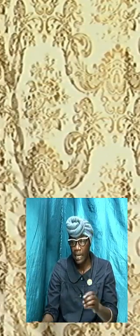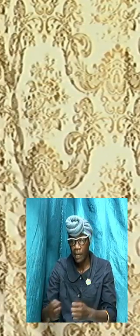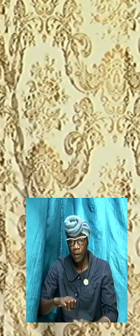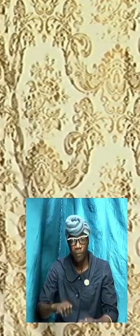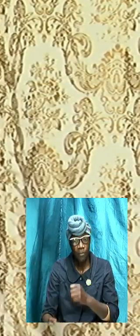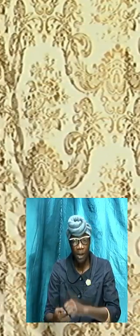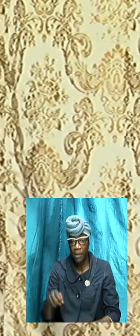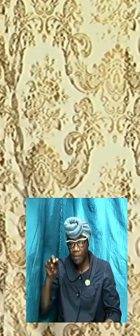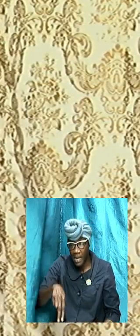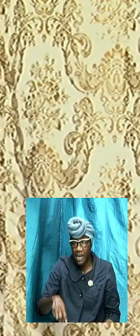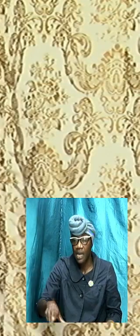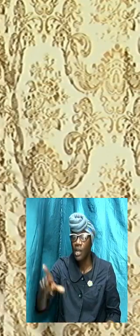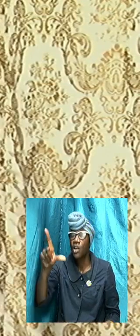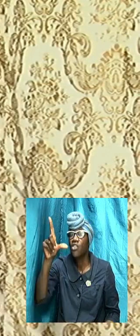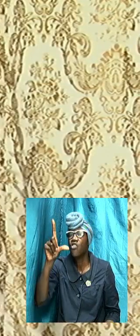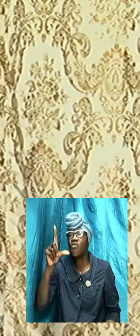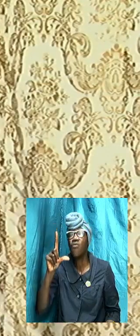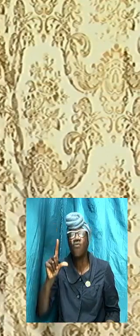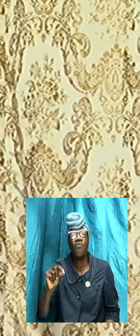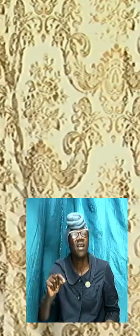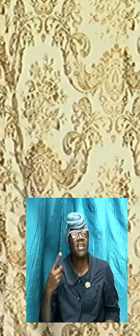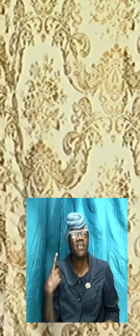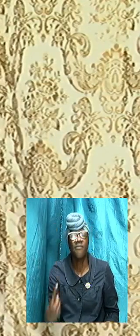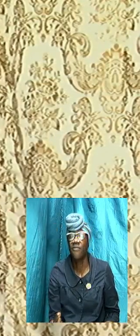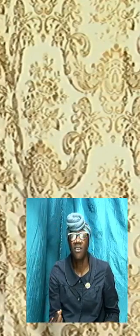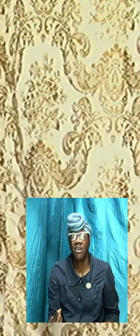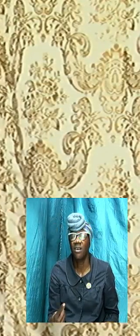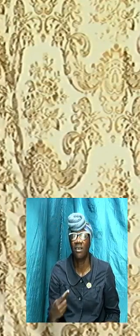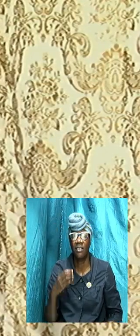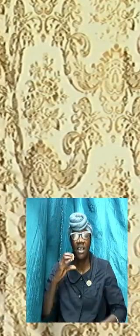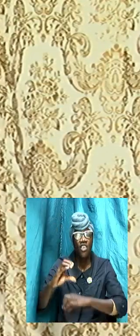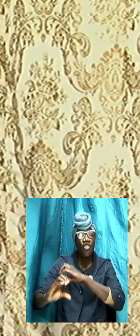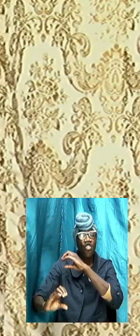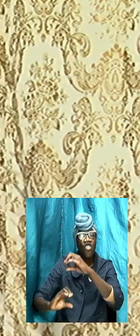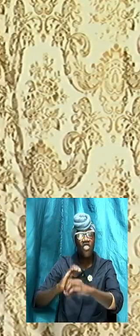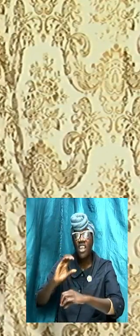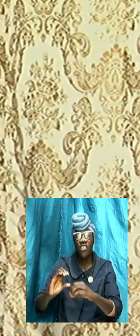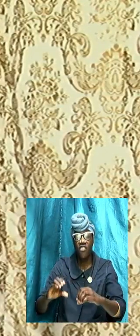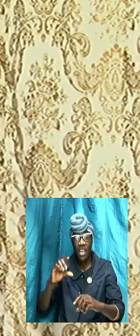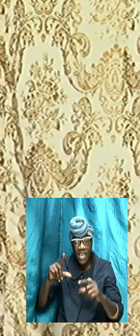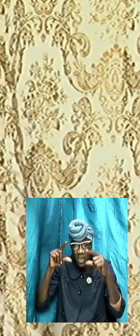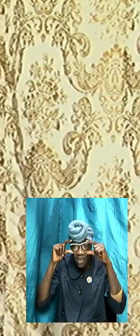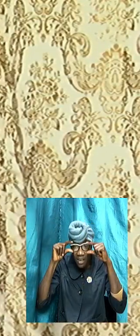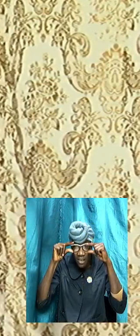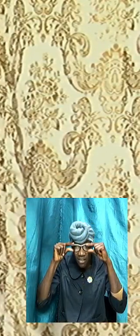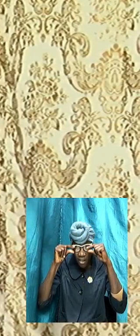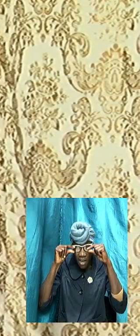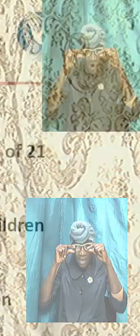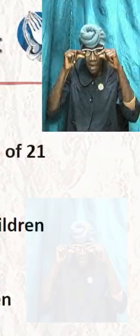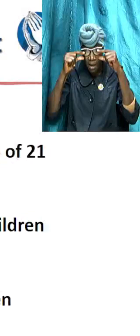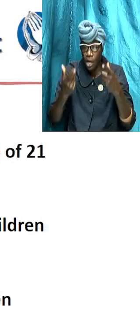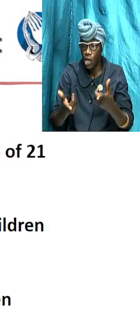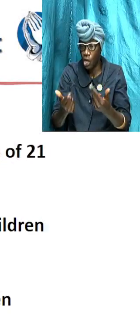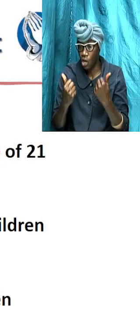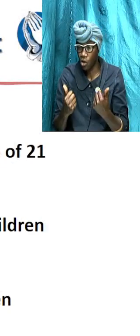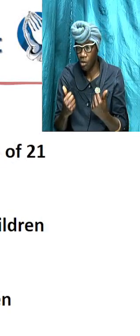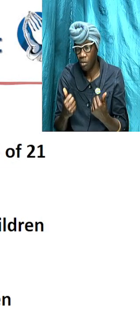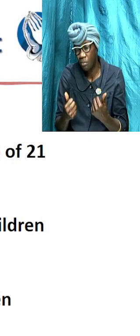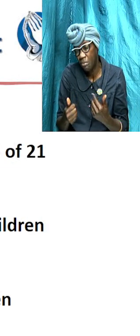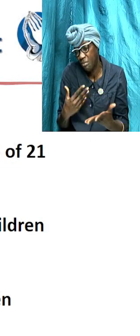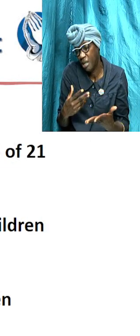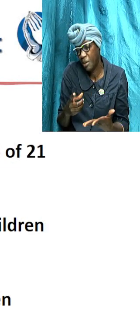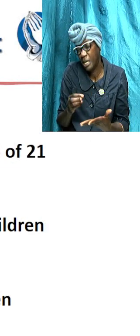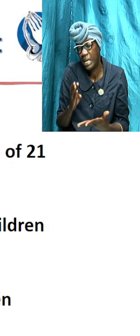the 21st century. Amen. We realize that in China, amen, they came about in about